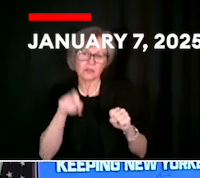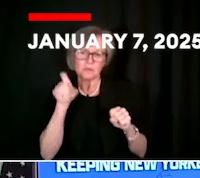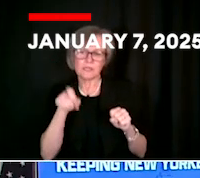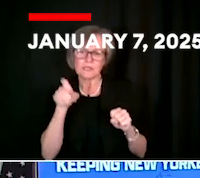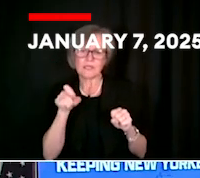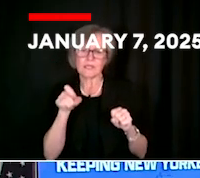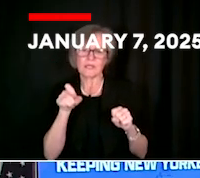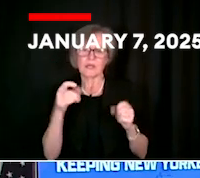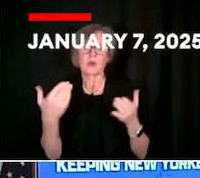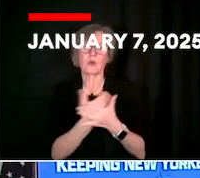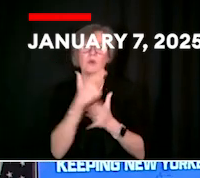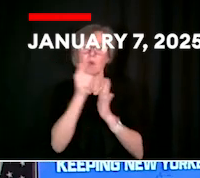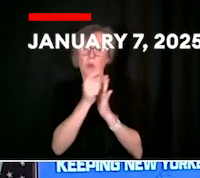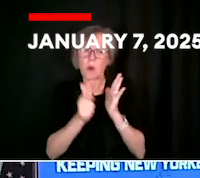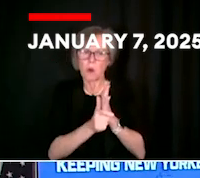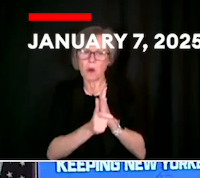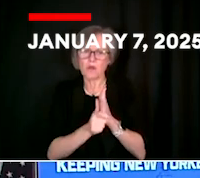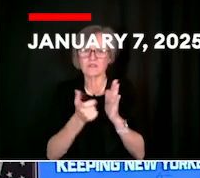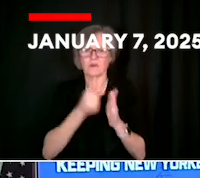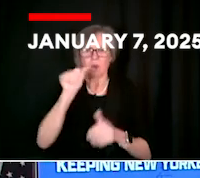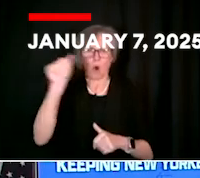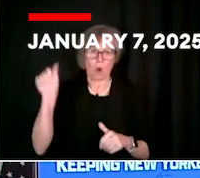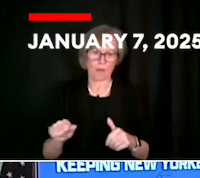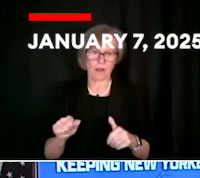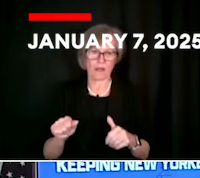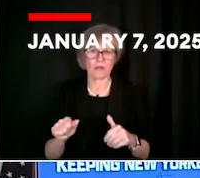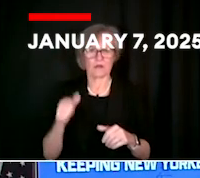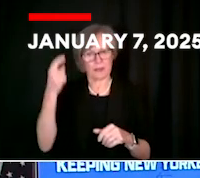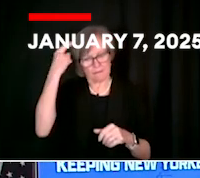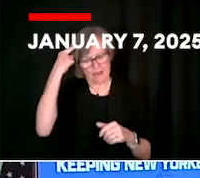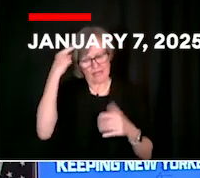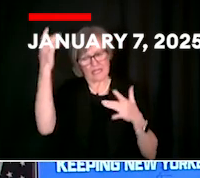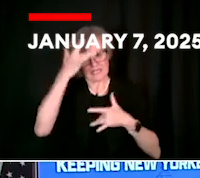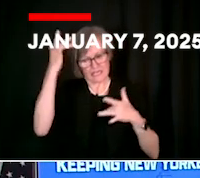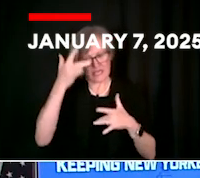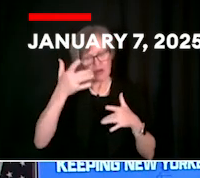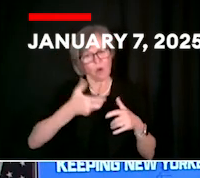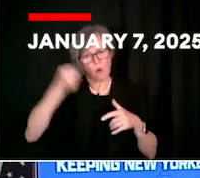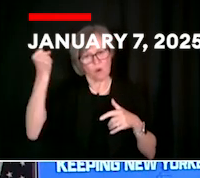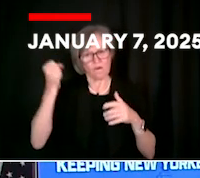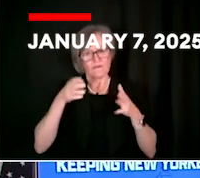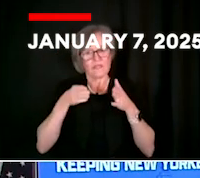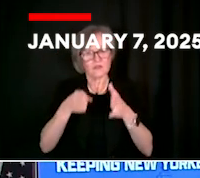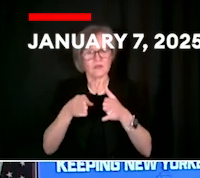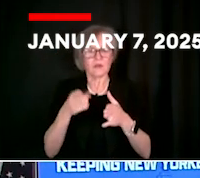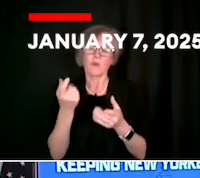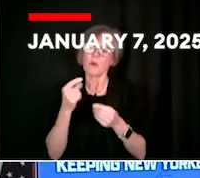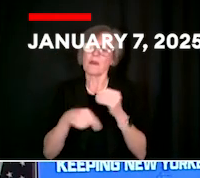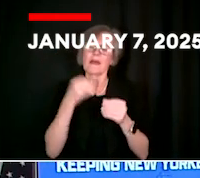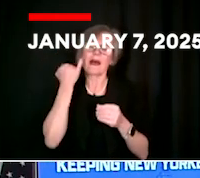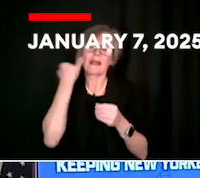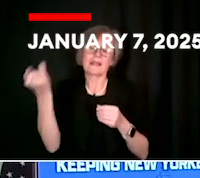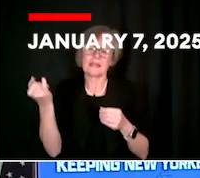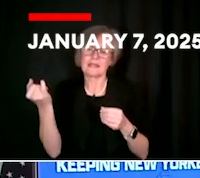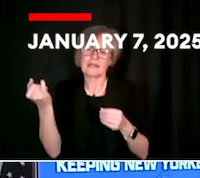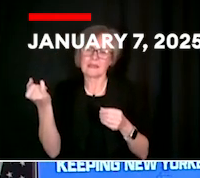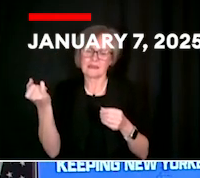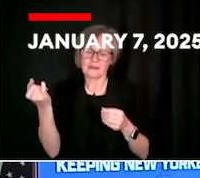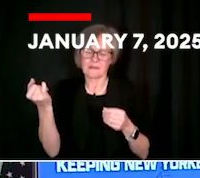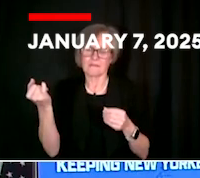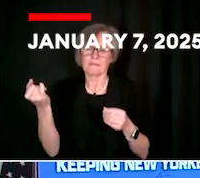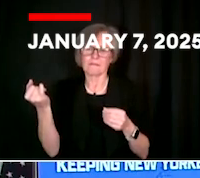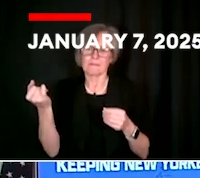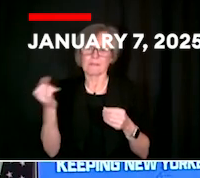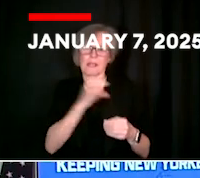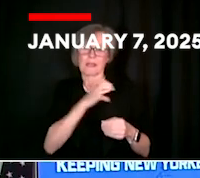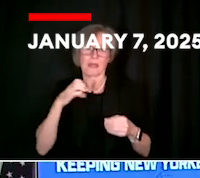new legislation from Albany to deal with getting the mentally ill off the streets. Mm-hmm. But what about the idea of, do you need to, when the commissioner said